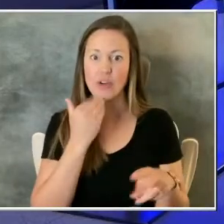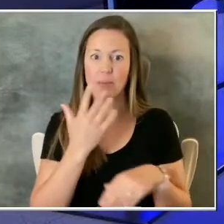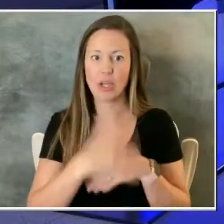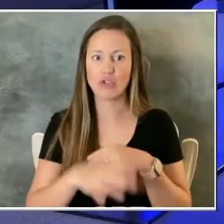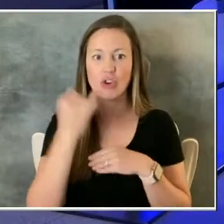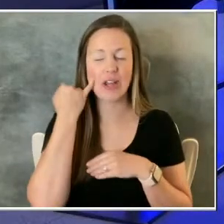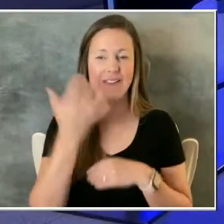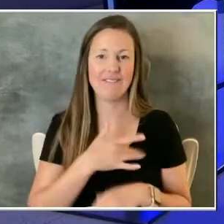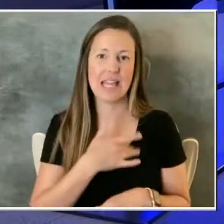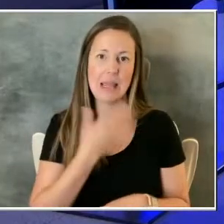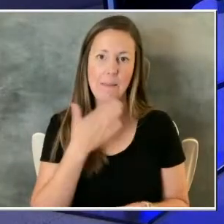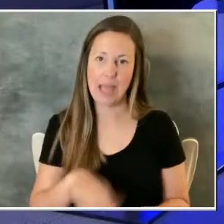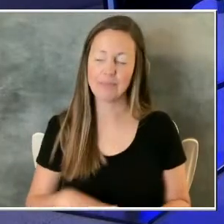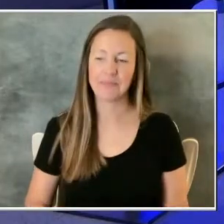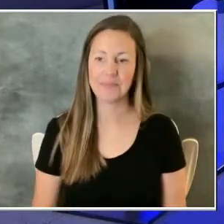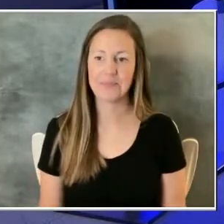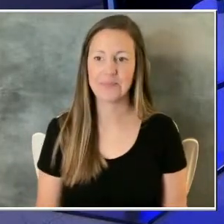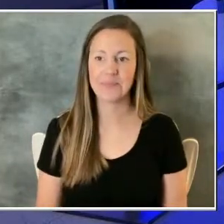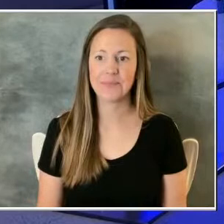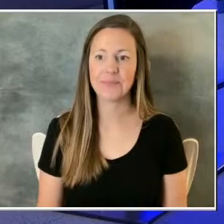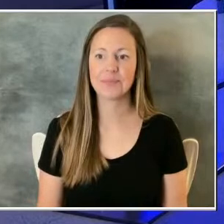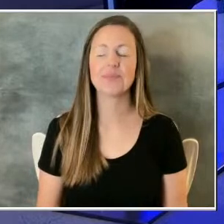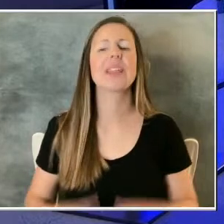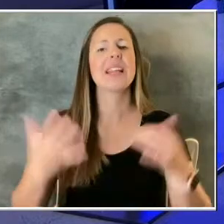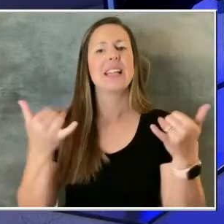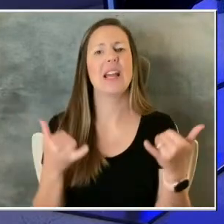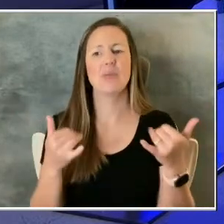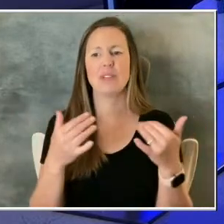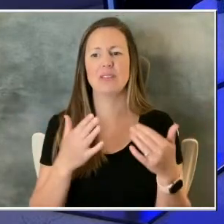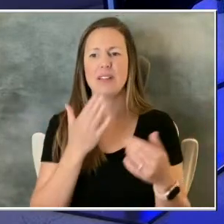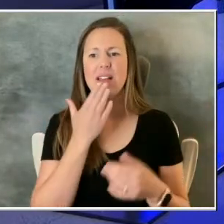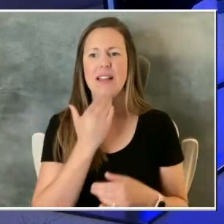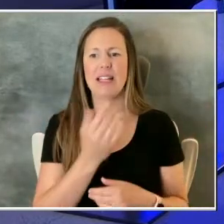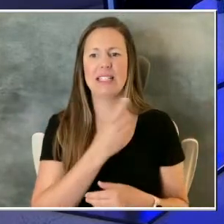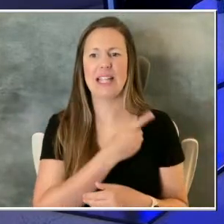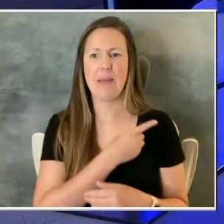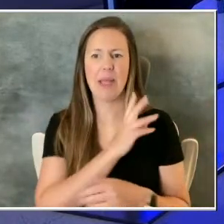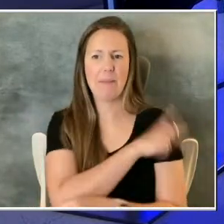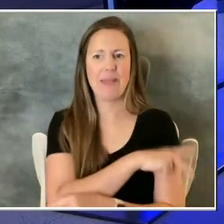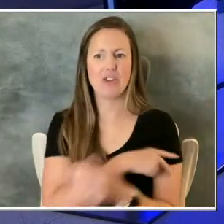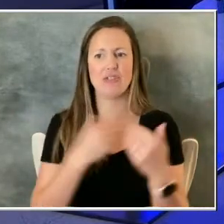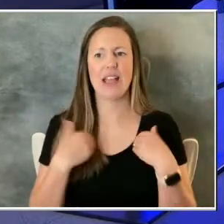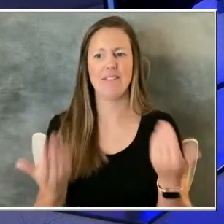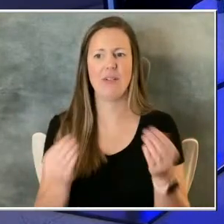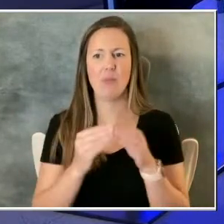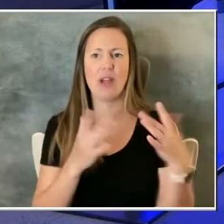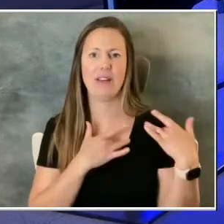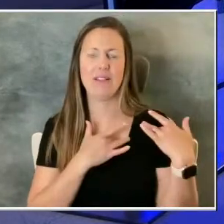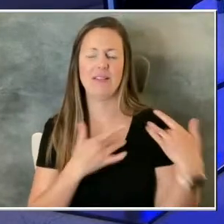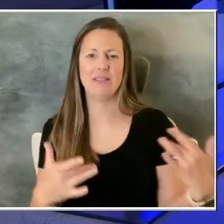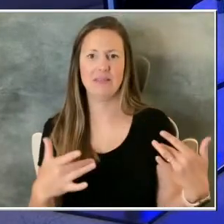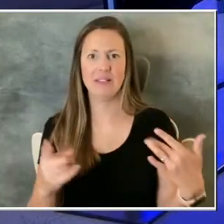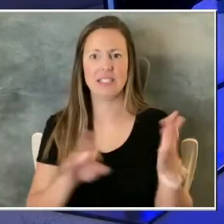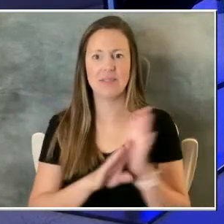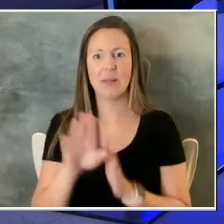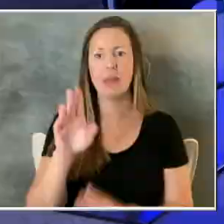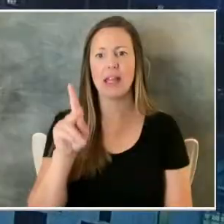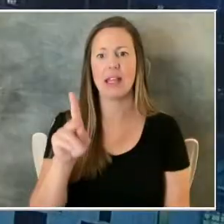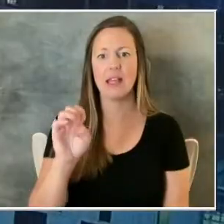Liang wants to know, do diabetes patients have a higher likelihood of developing ketoacidosis? Some can.